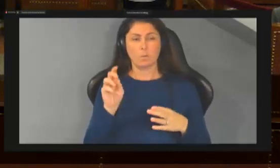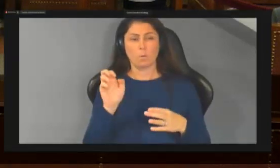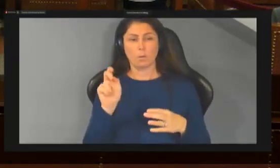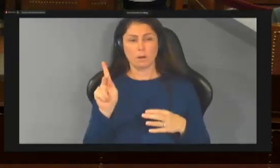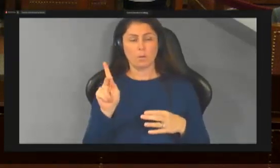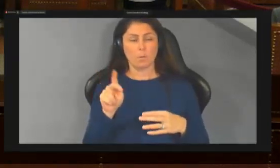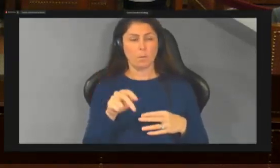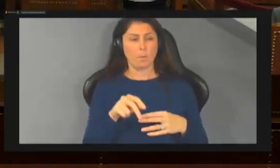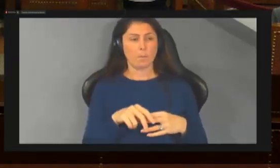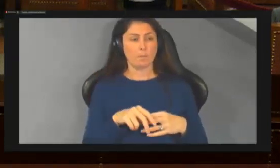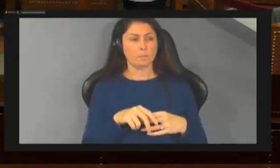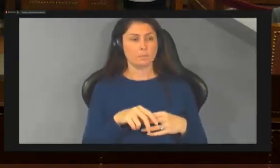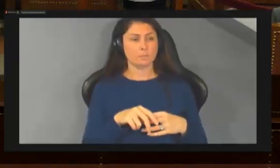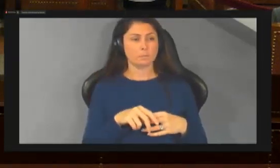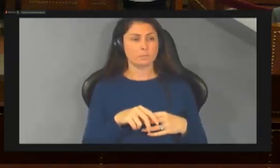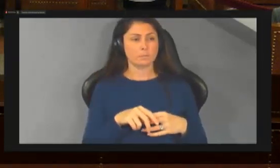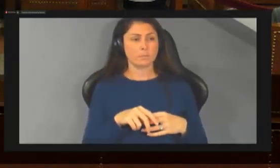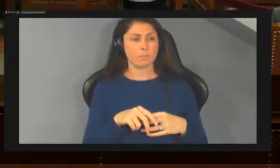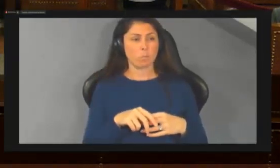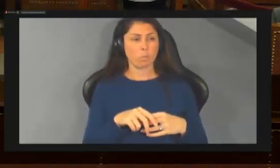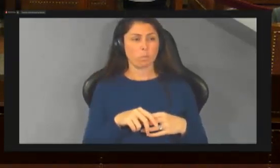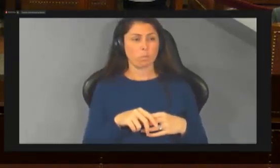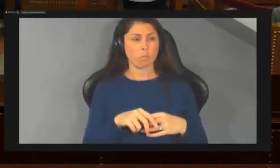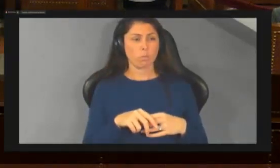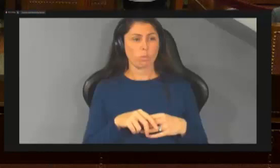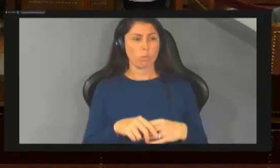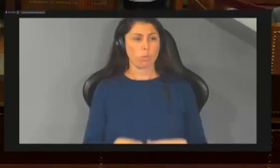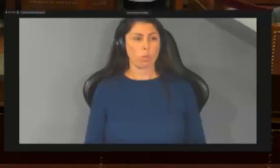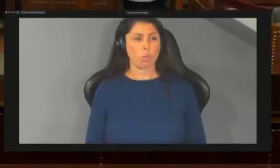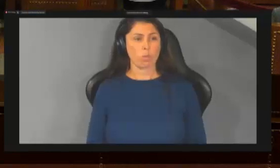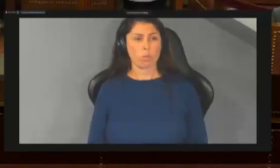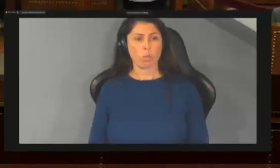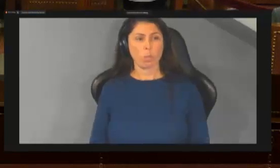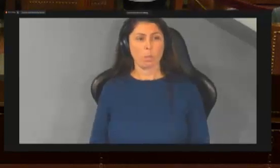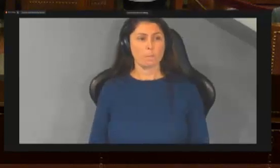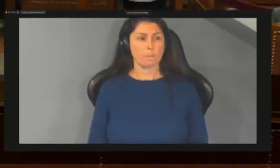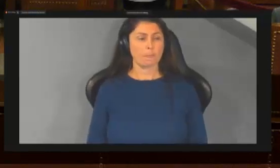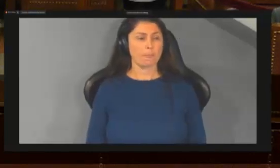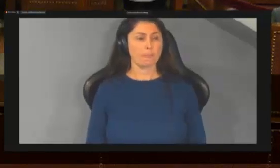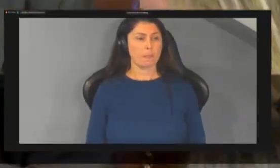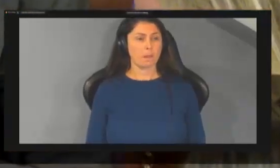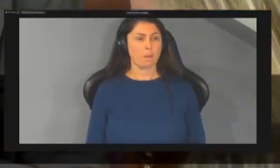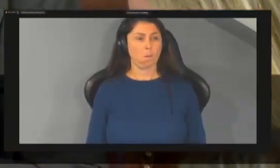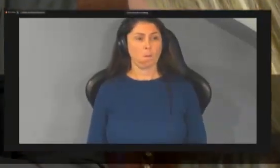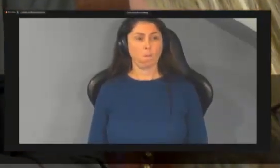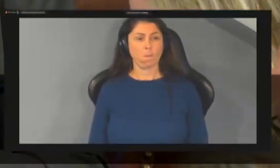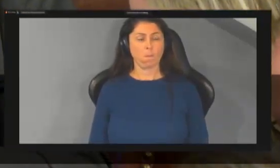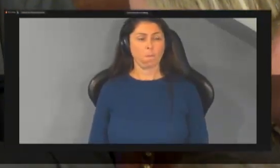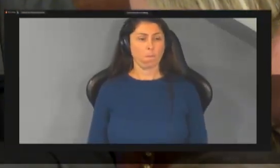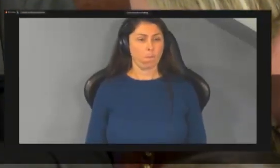sure. Yeah, Mr. Chair, yeah. Is that for me? Yeah, your finger. Okay. So,